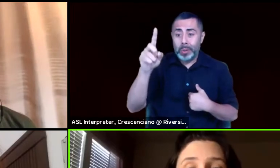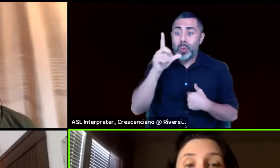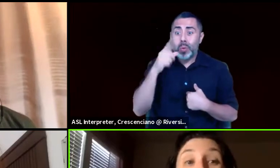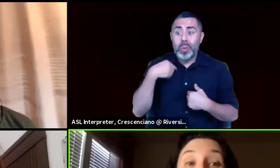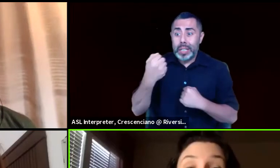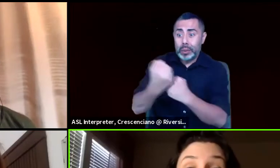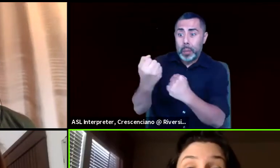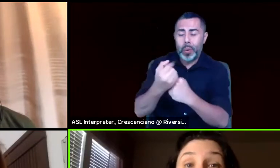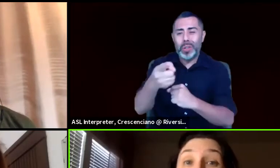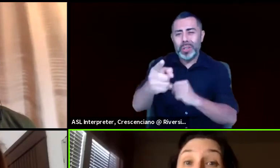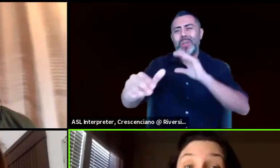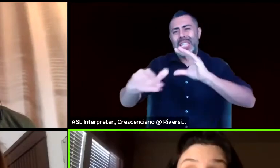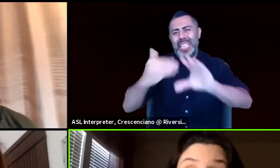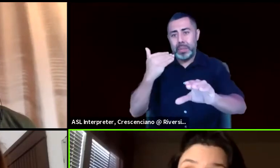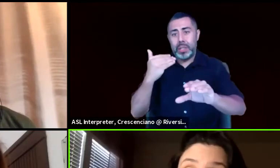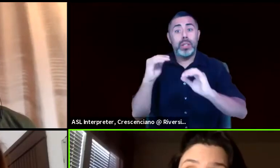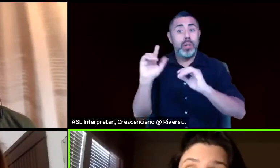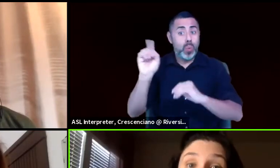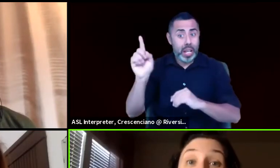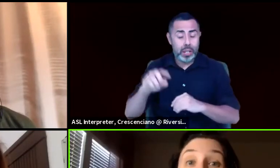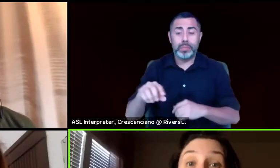us,